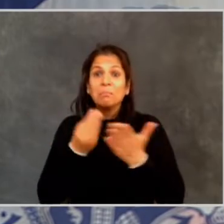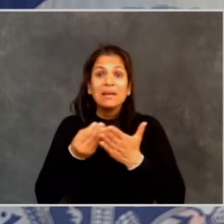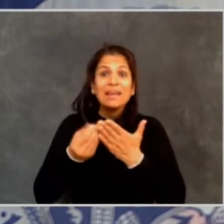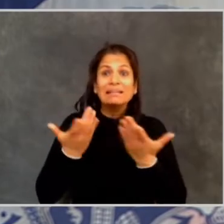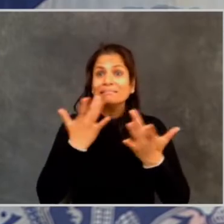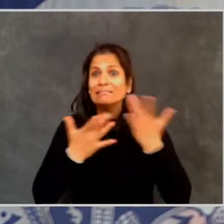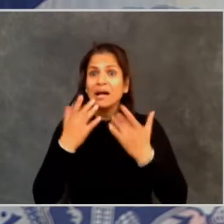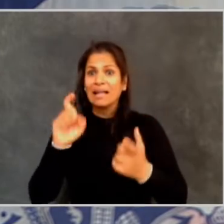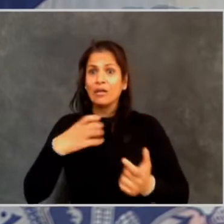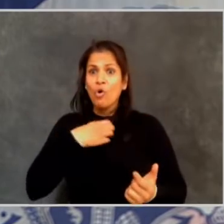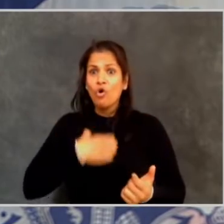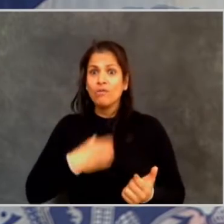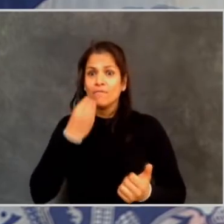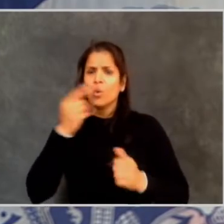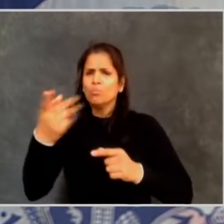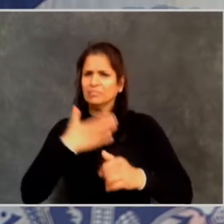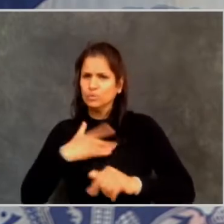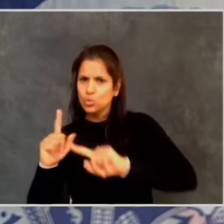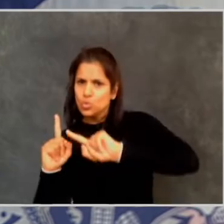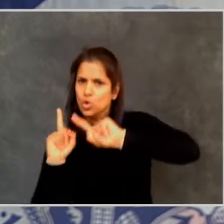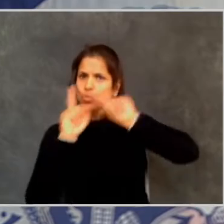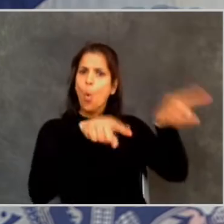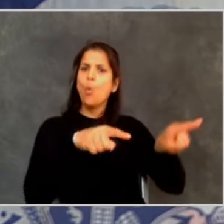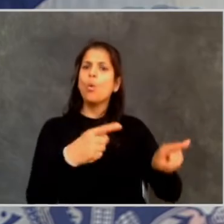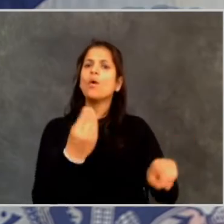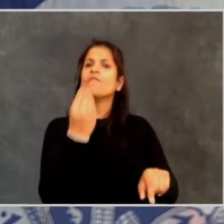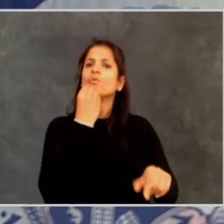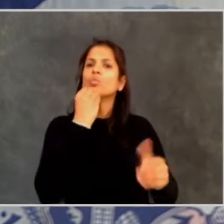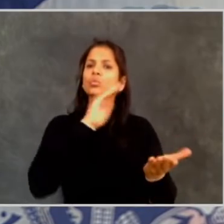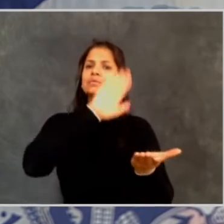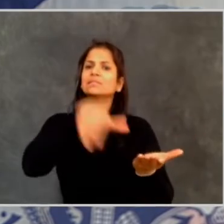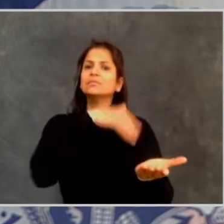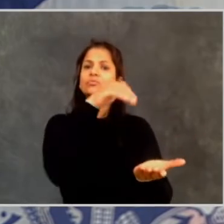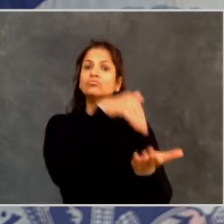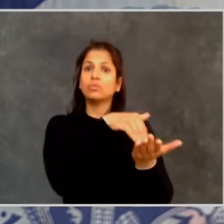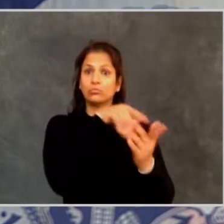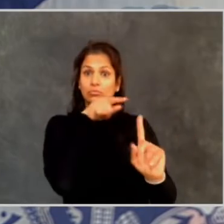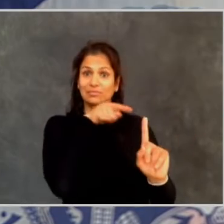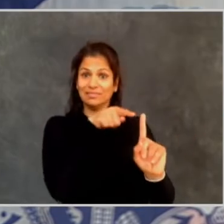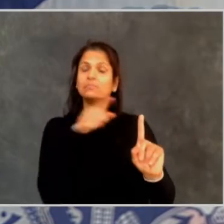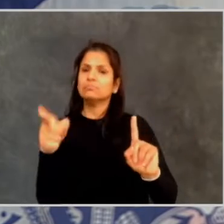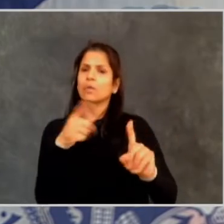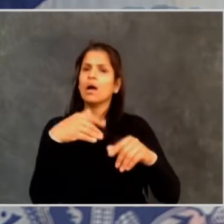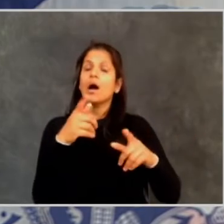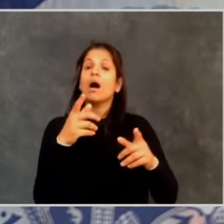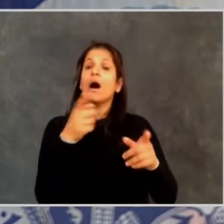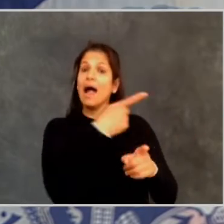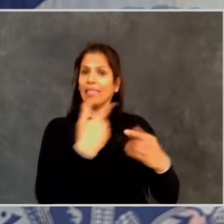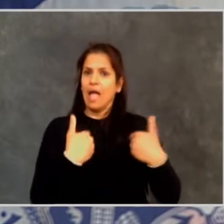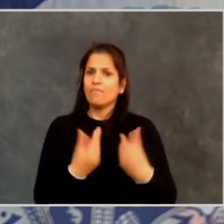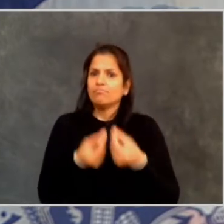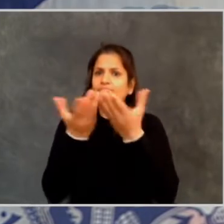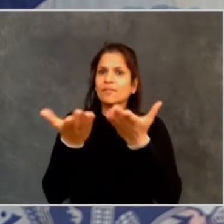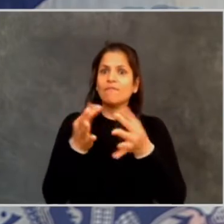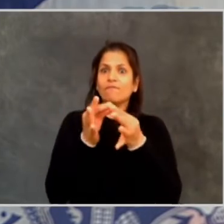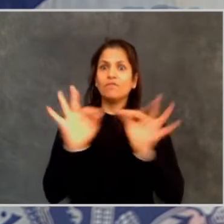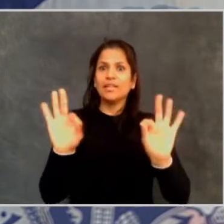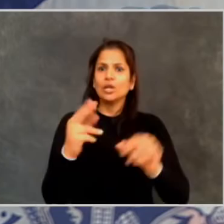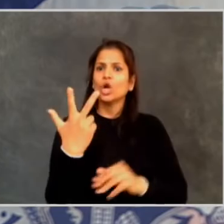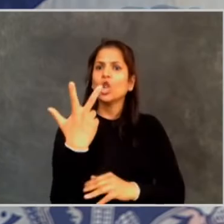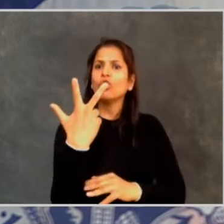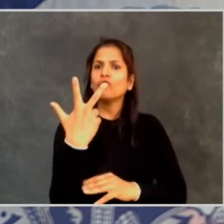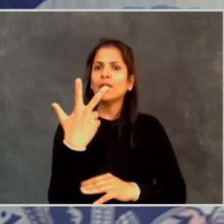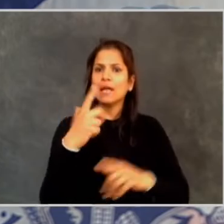valiant work. They want to make sure people are not only fed, but as quality, nutritious food. So they're out there doing that. You can call 311. You can